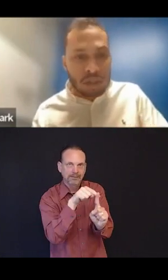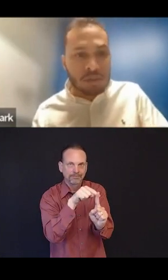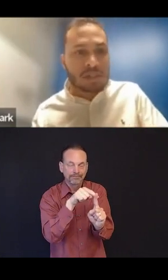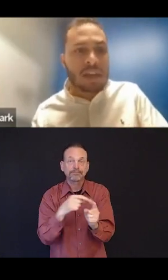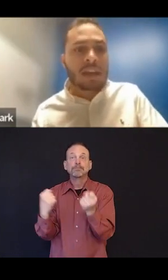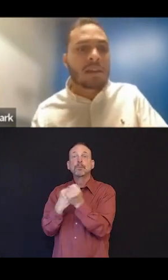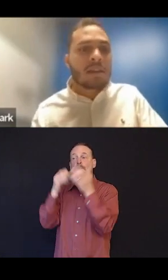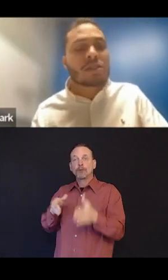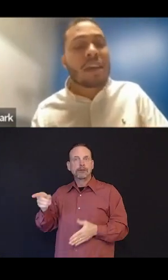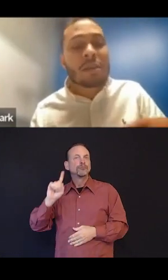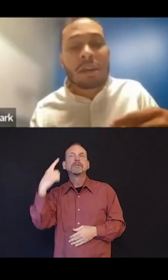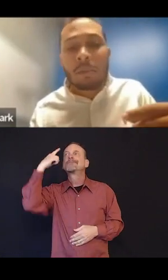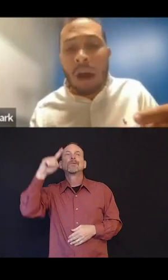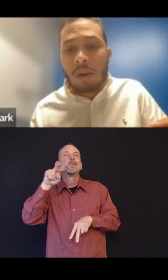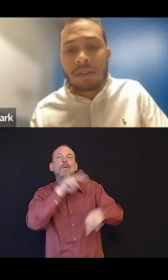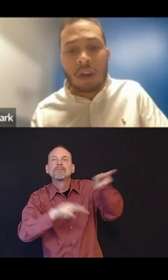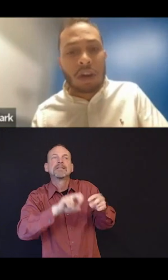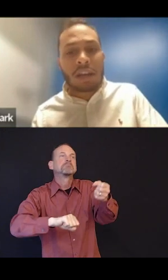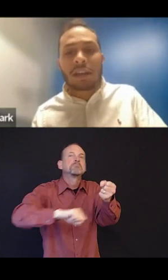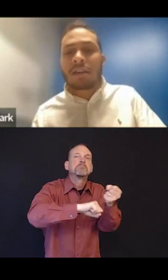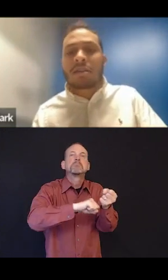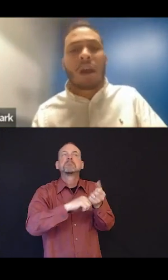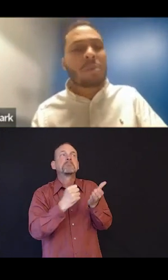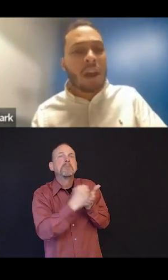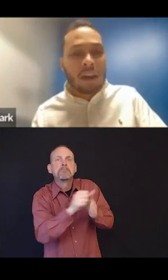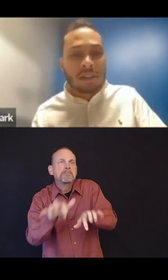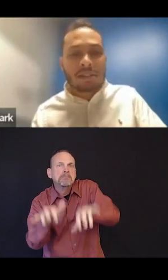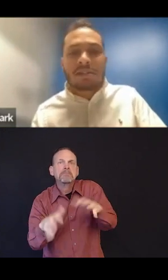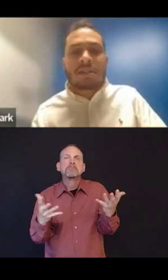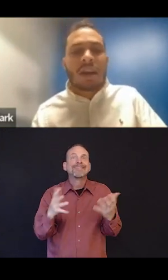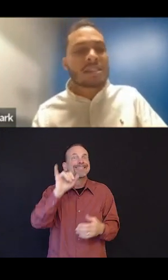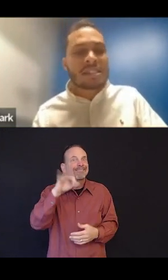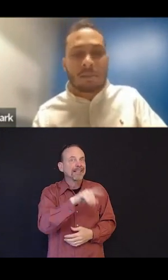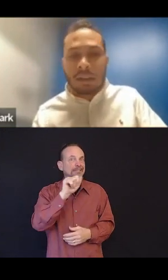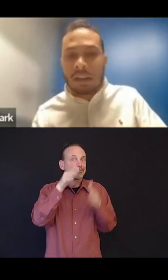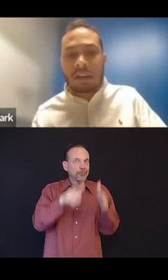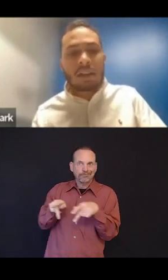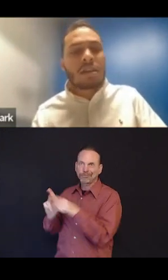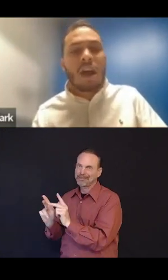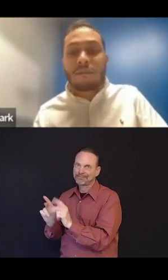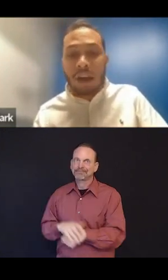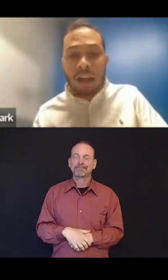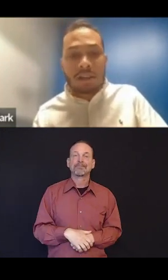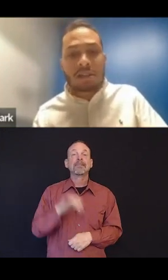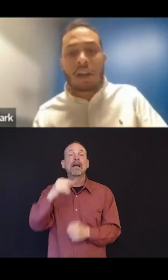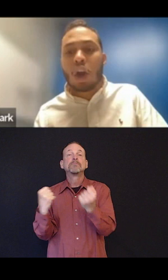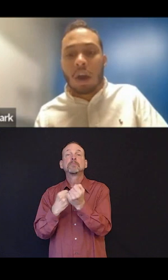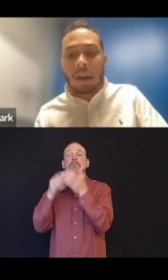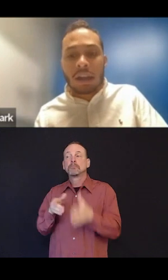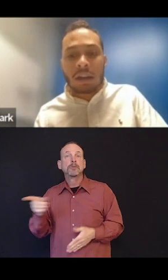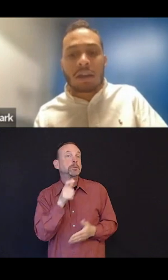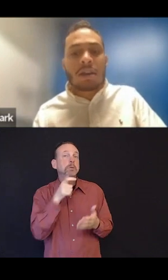person chooses that. So that could be a power of attorney, a parent, a sibling, a friend,